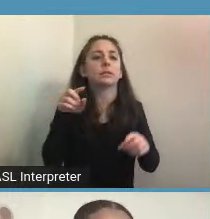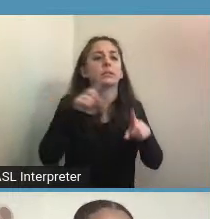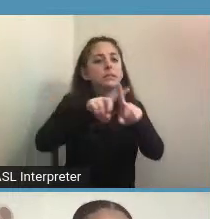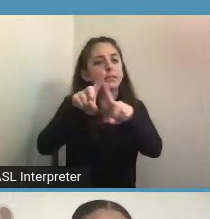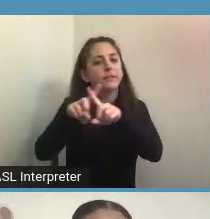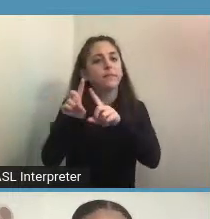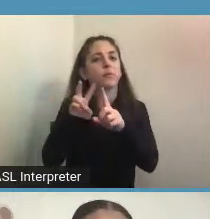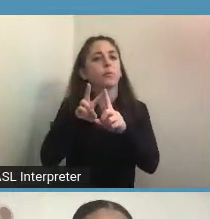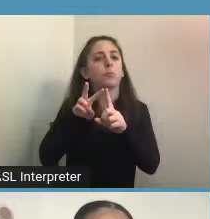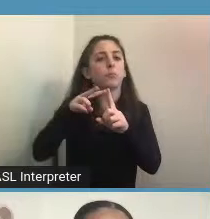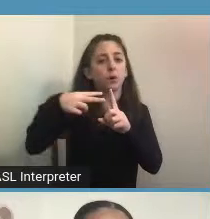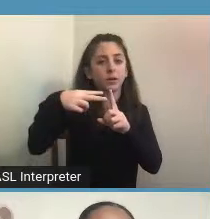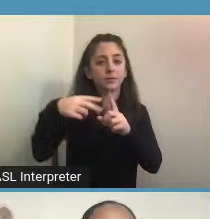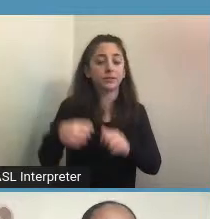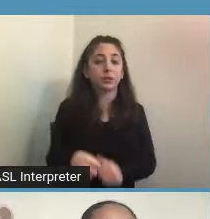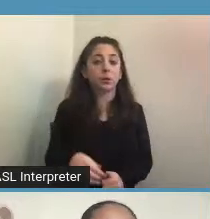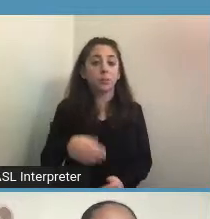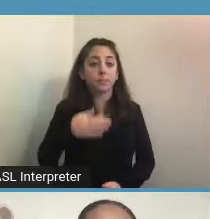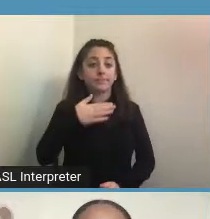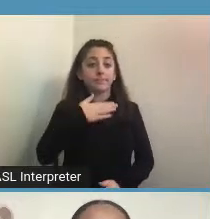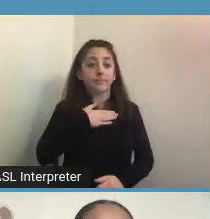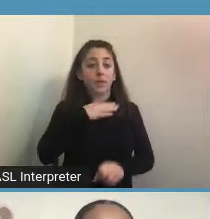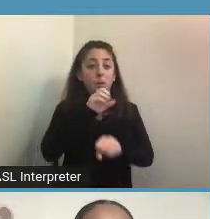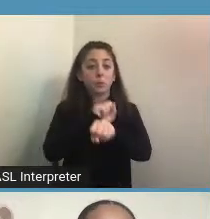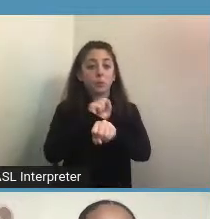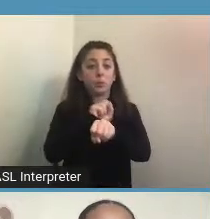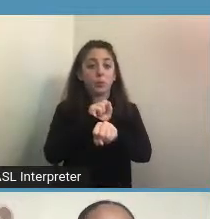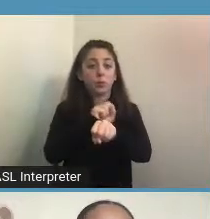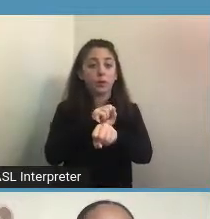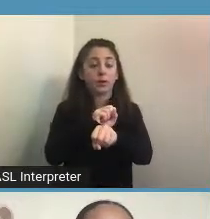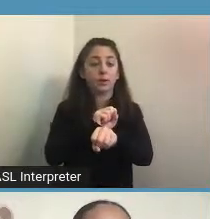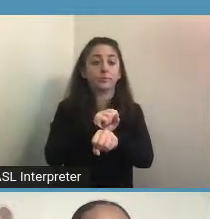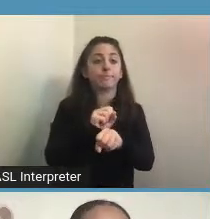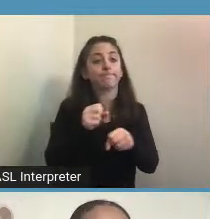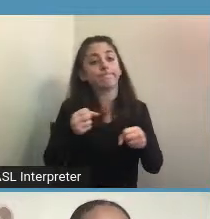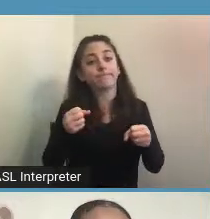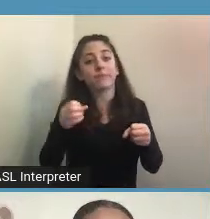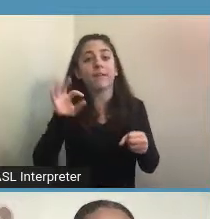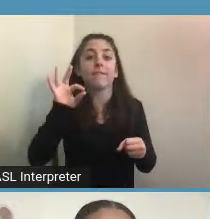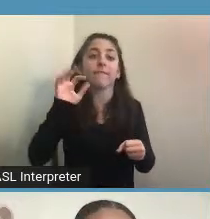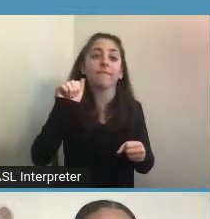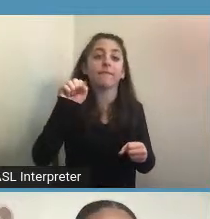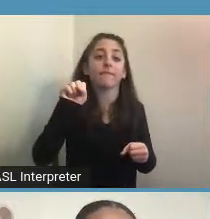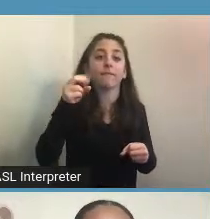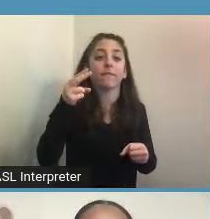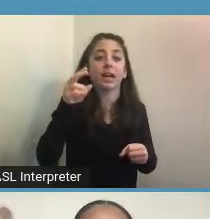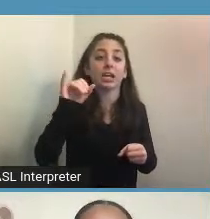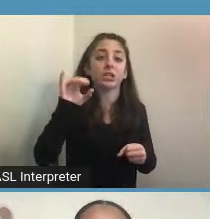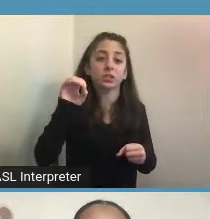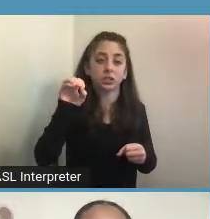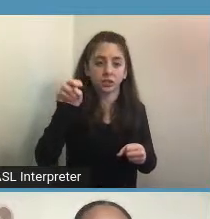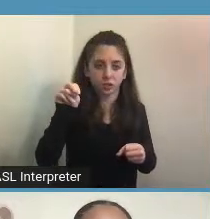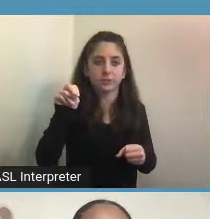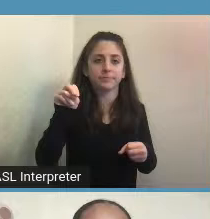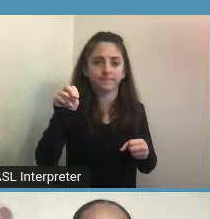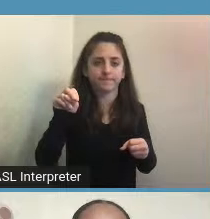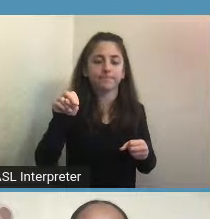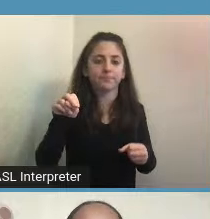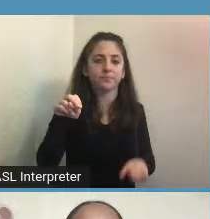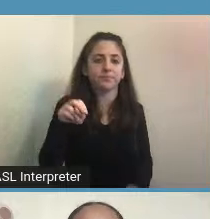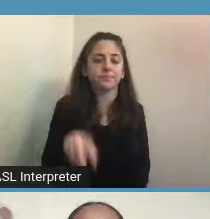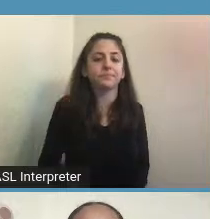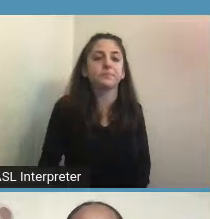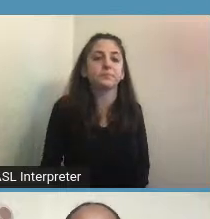the fashion world, right? Like, fashion is my thing. I grew up wanting to work at a magazine, and so whenever I